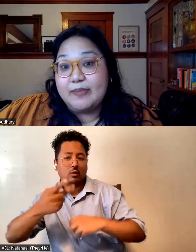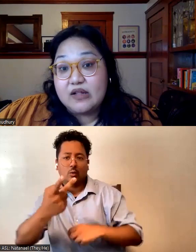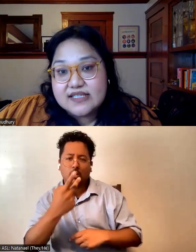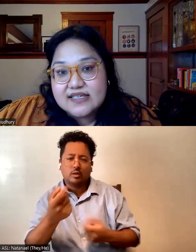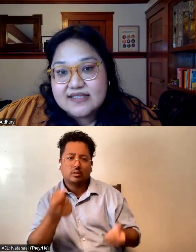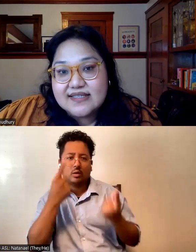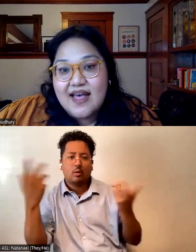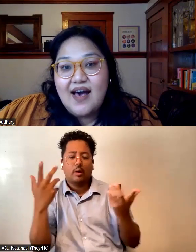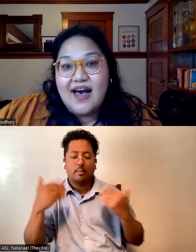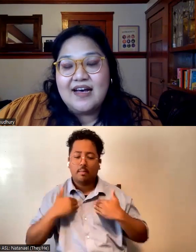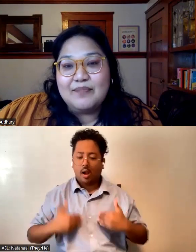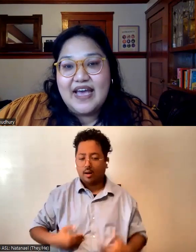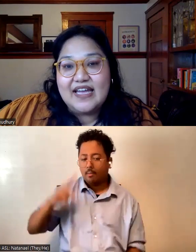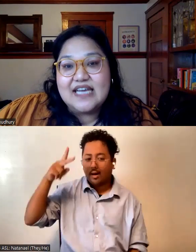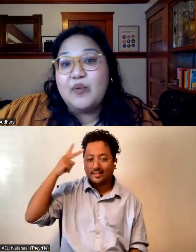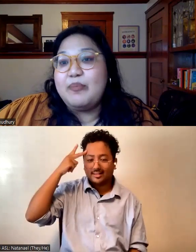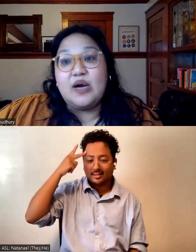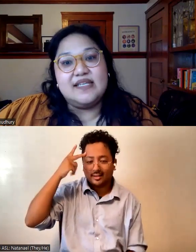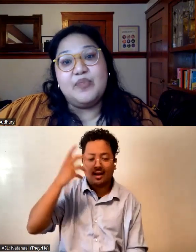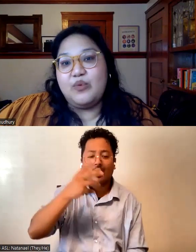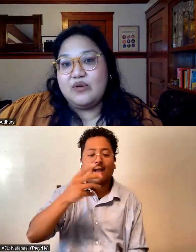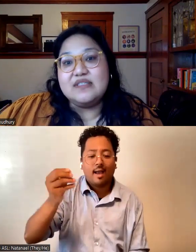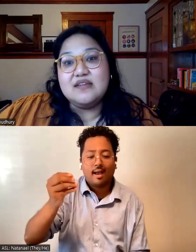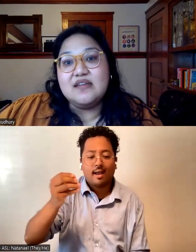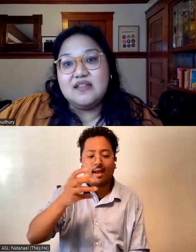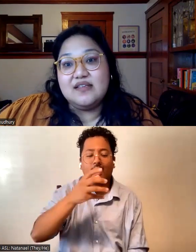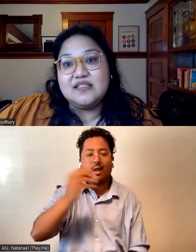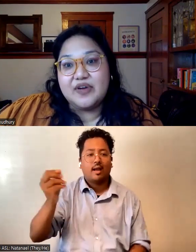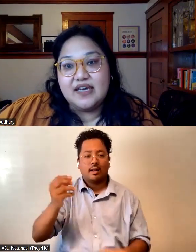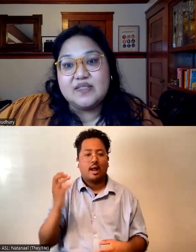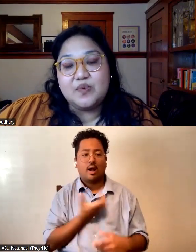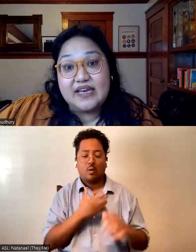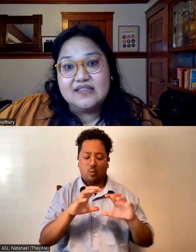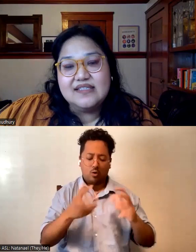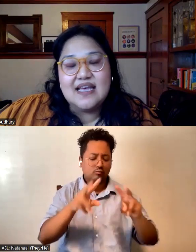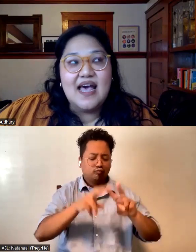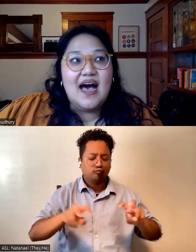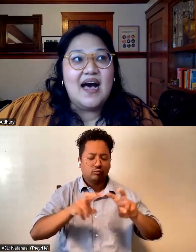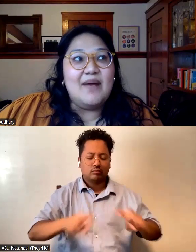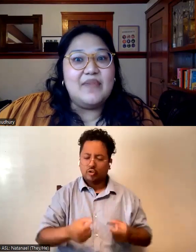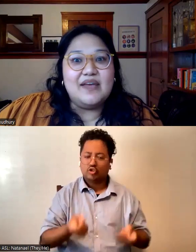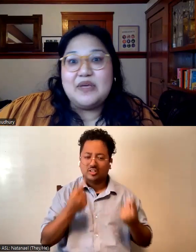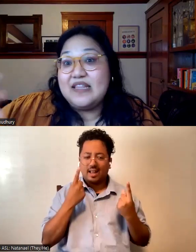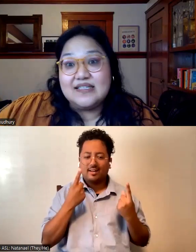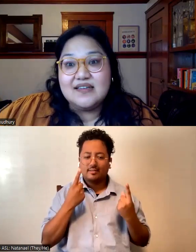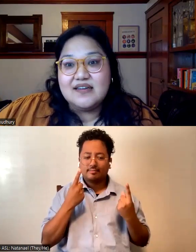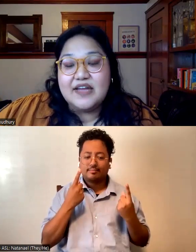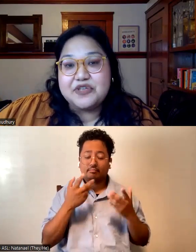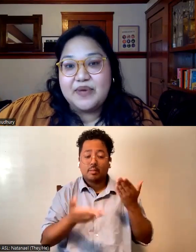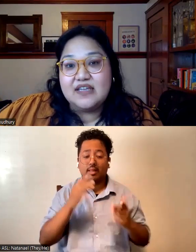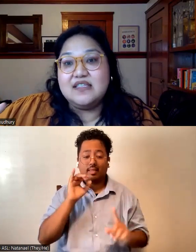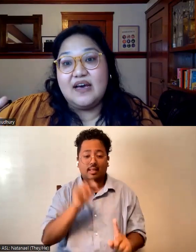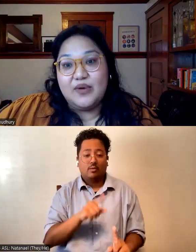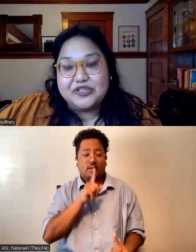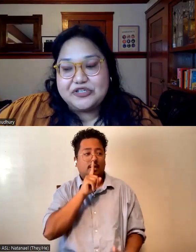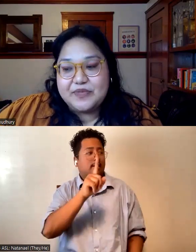body politics and how we parse up the world in these different kinds of ways. And maybe that's an